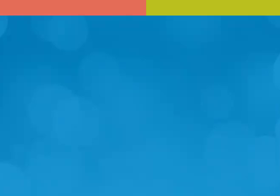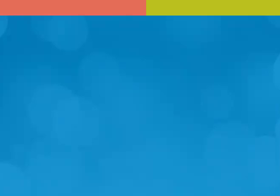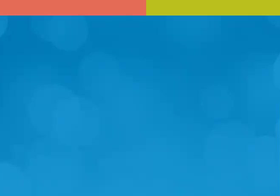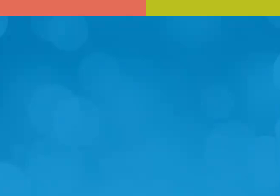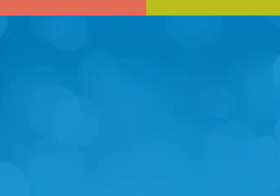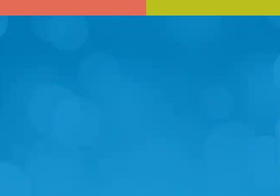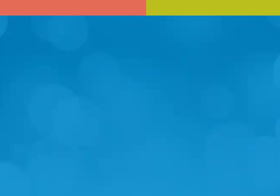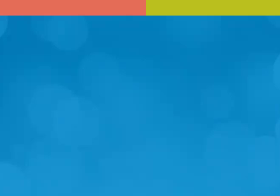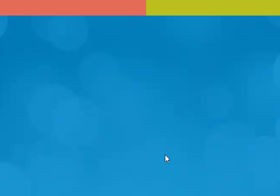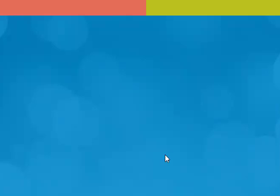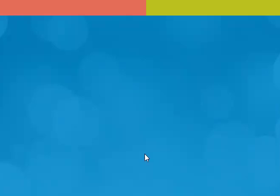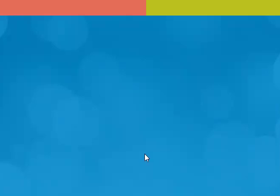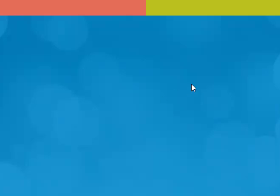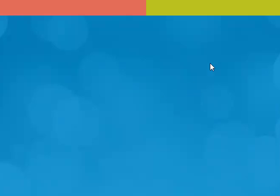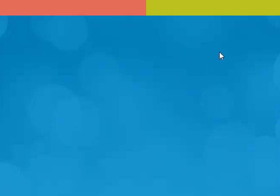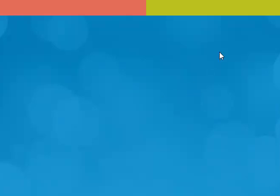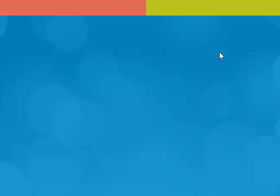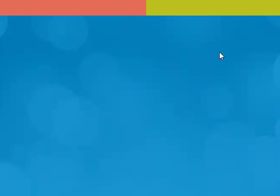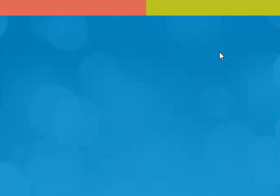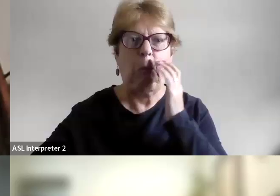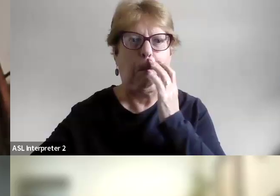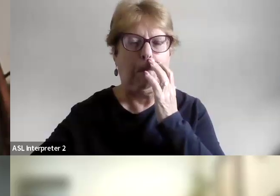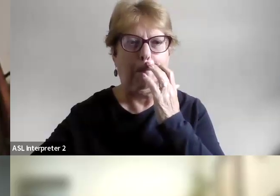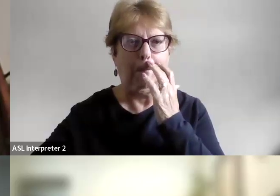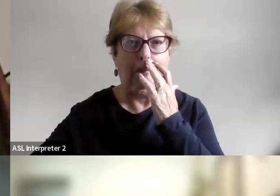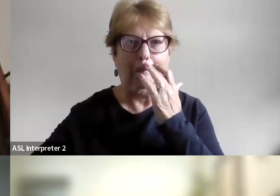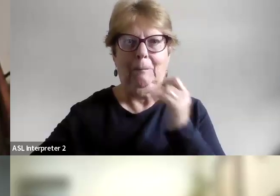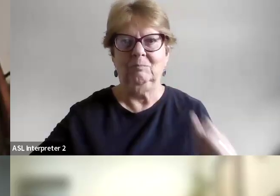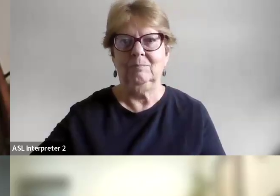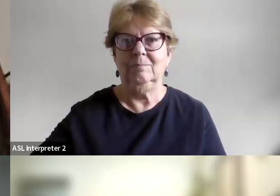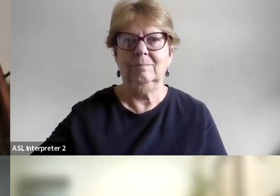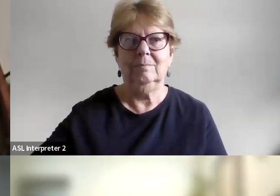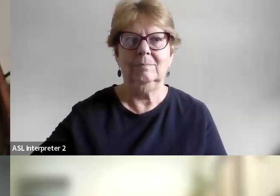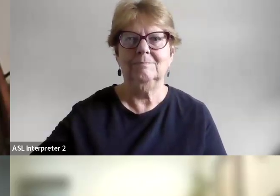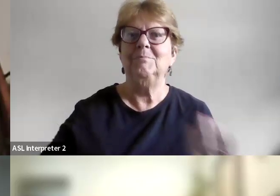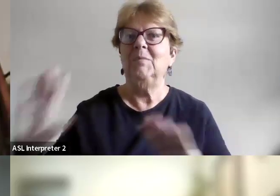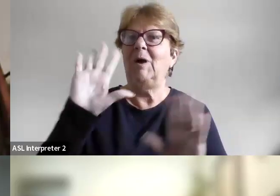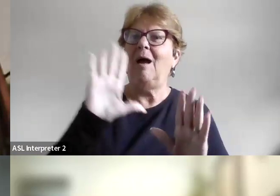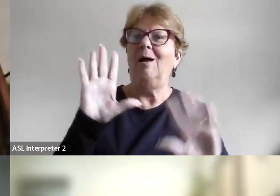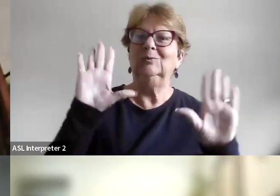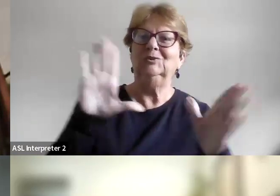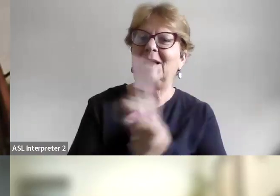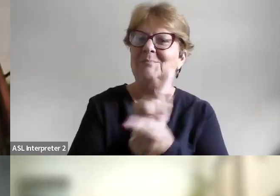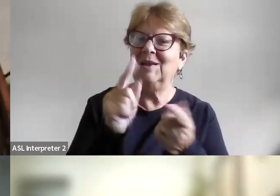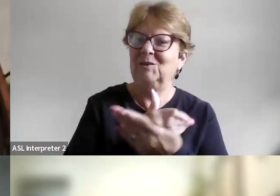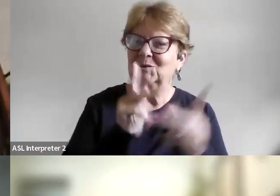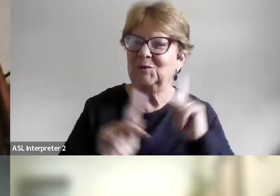Bye, everyone. Bye, guys. Thank you. Welcome all the new people. It was great meeting all you guys. Have a great